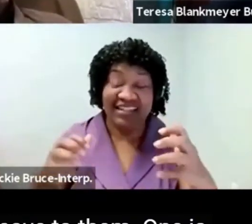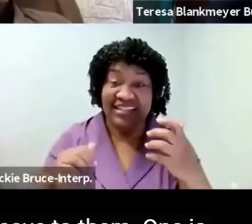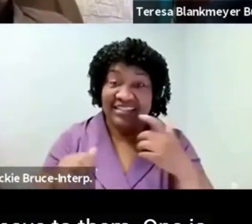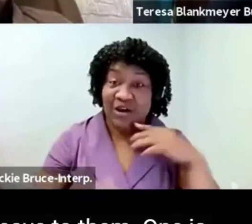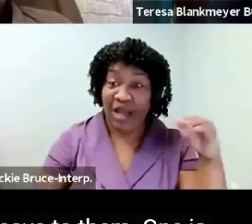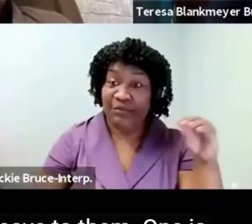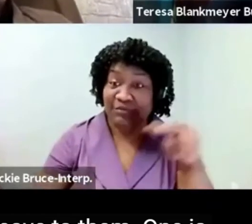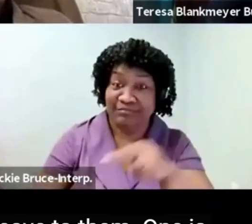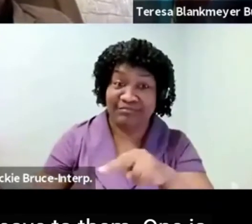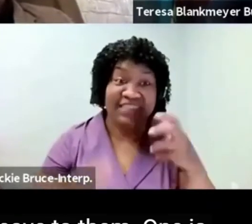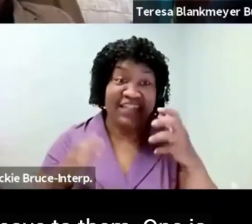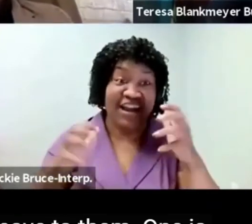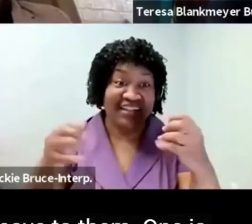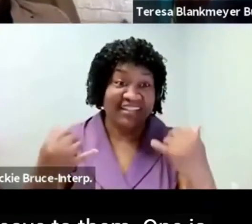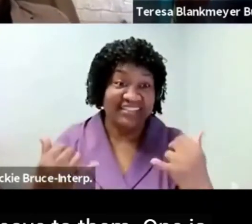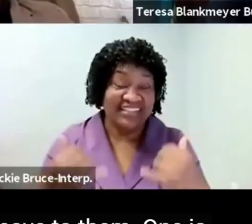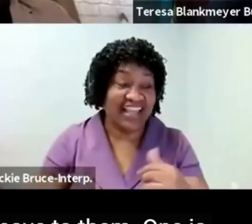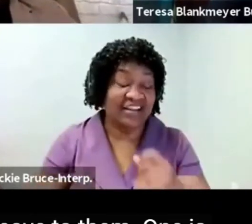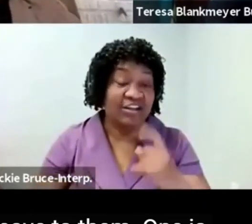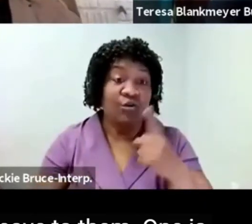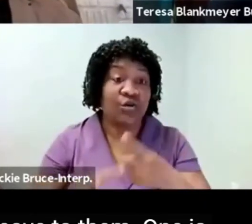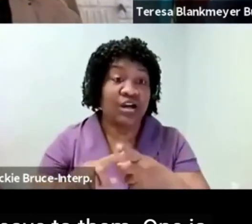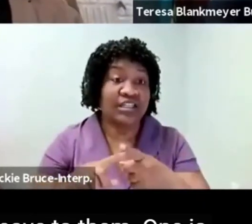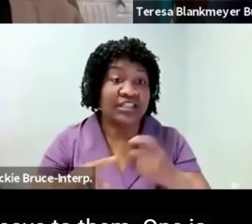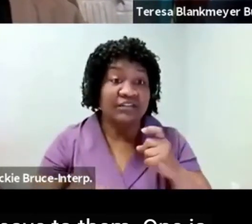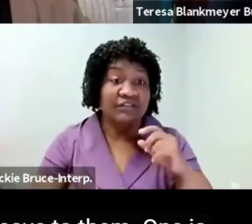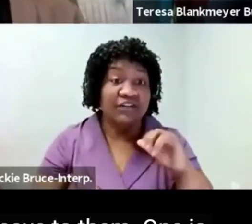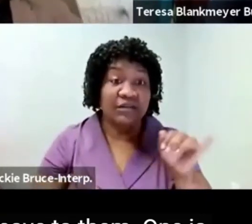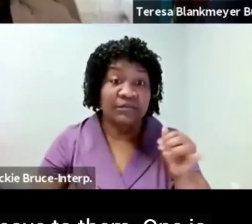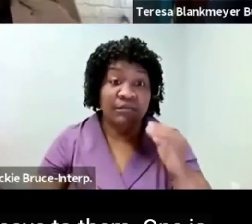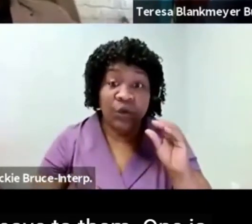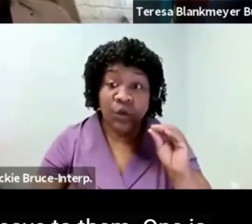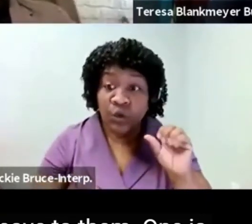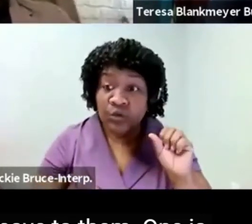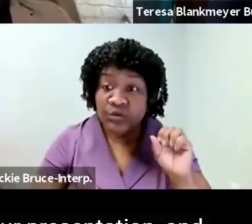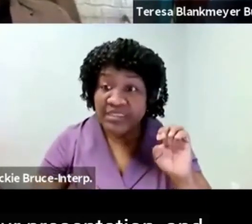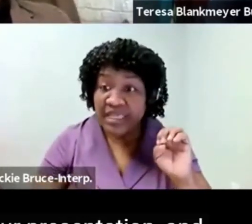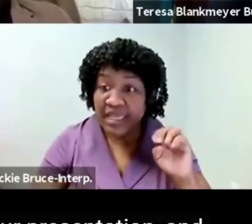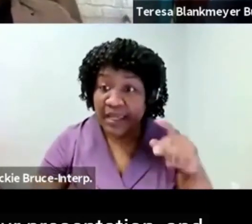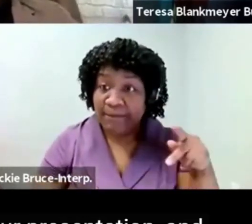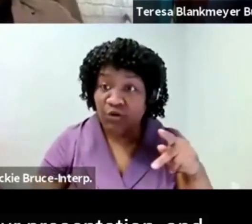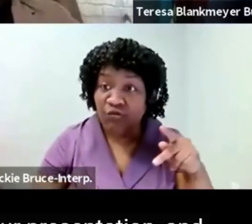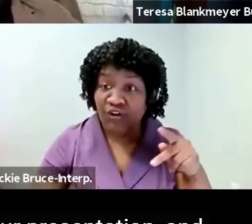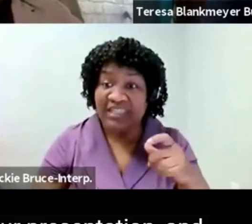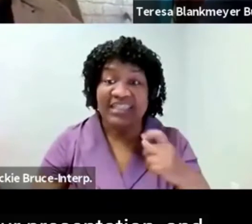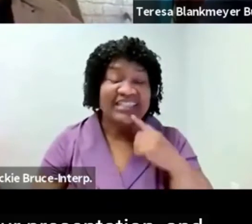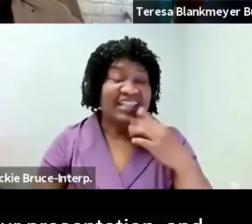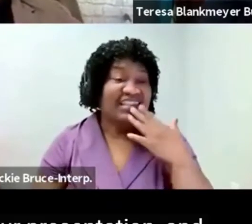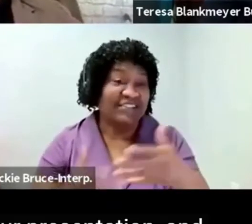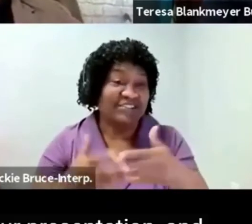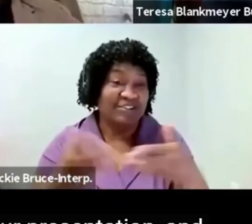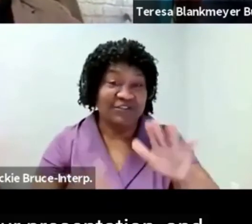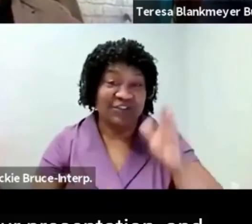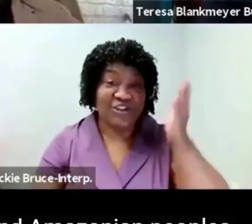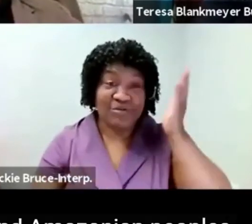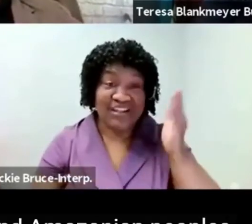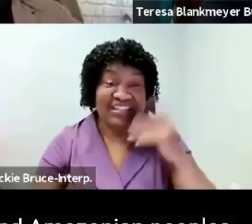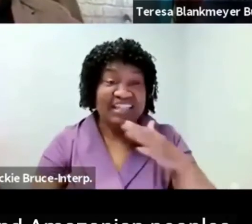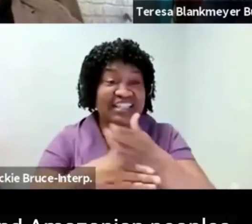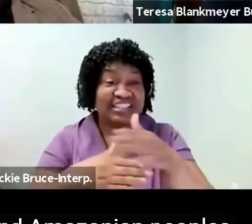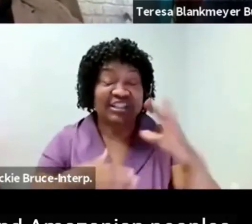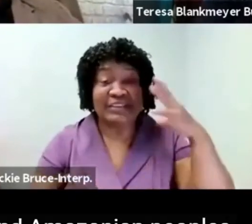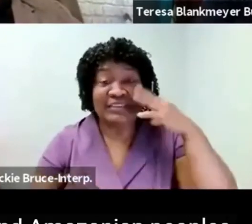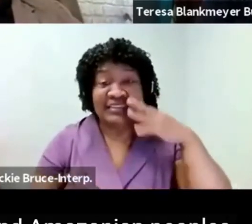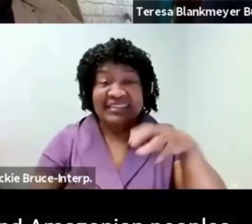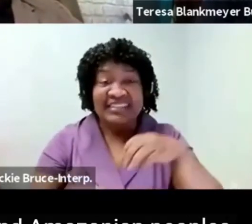move to them. One is from Jose Parodi, saying, thank you for your presentation and sharing the experience